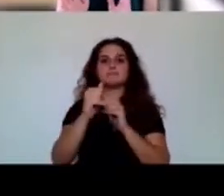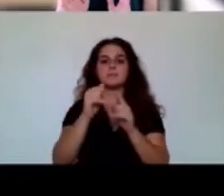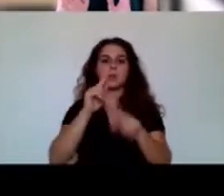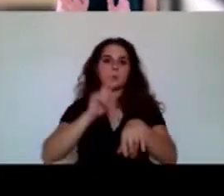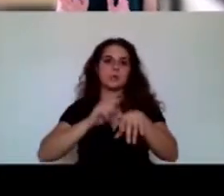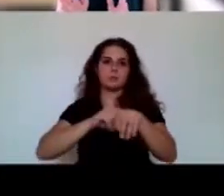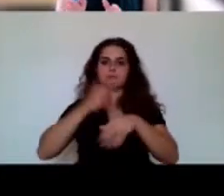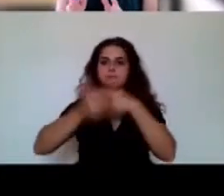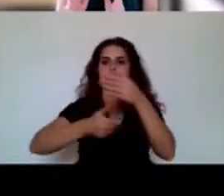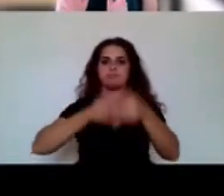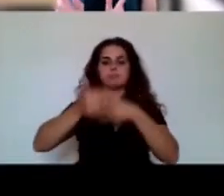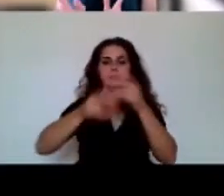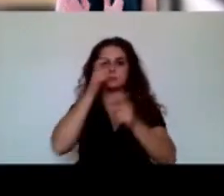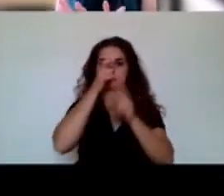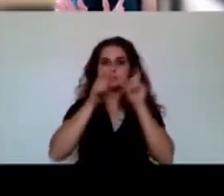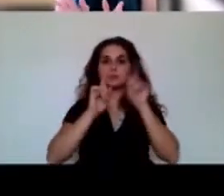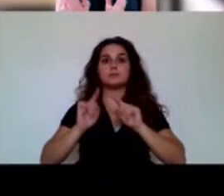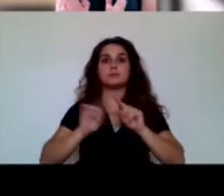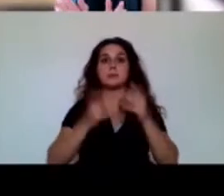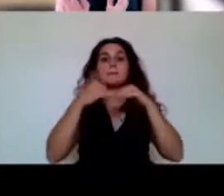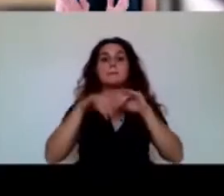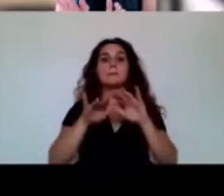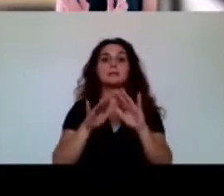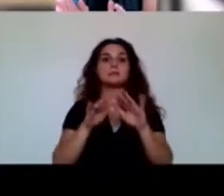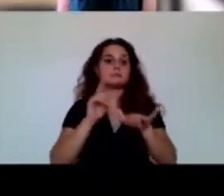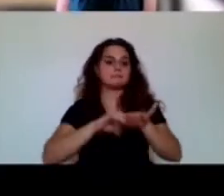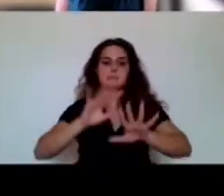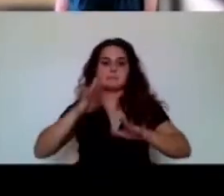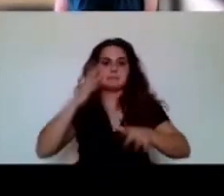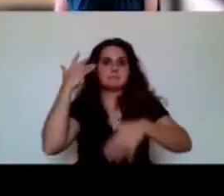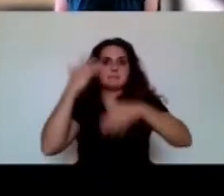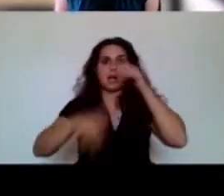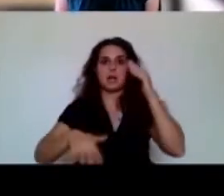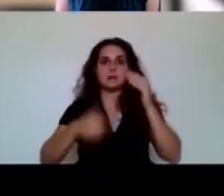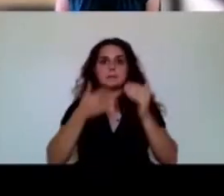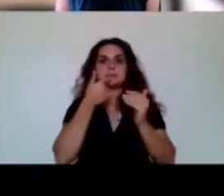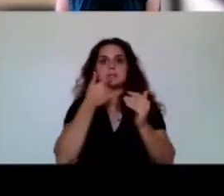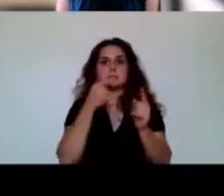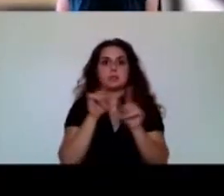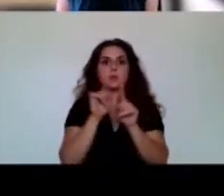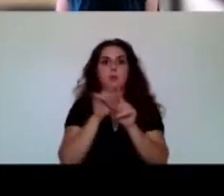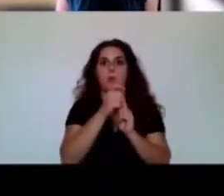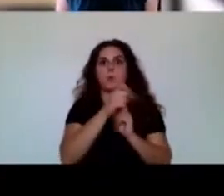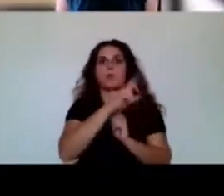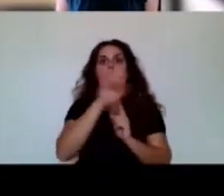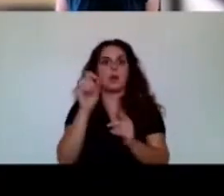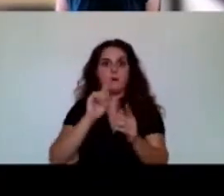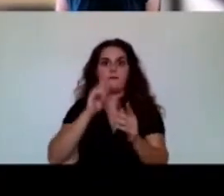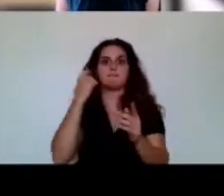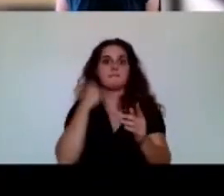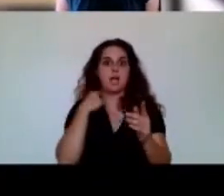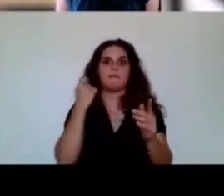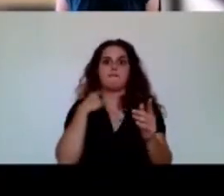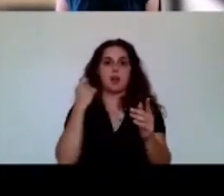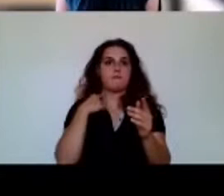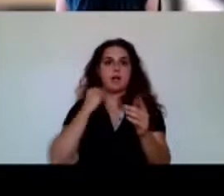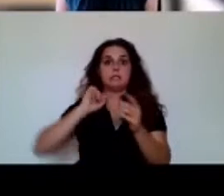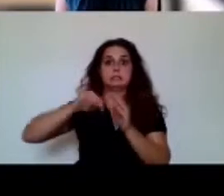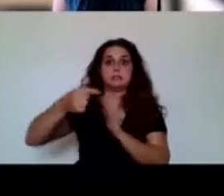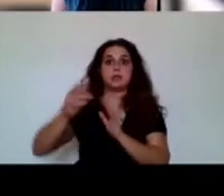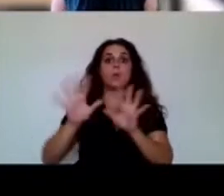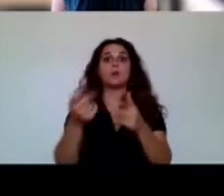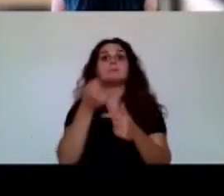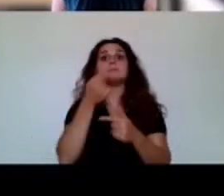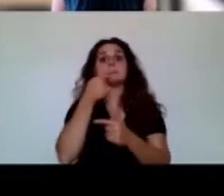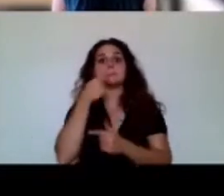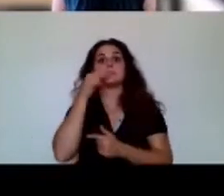time for different subjects, but at some point, they suddenly start to realize that they're consistently missing the target. And when they